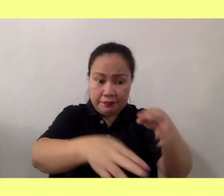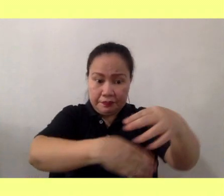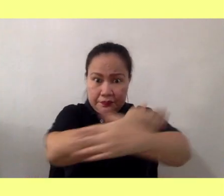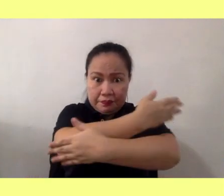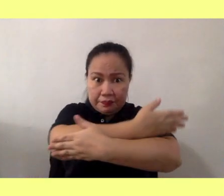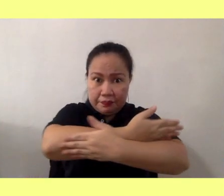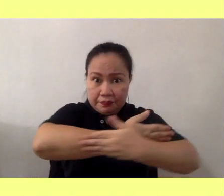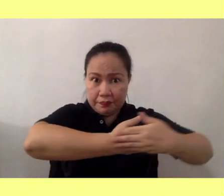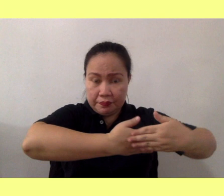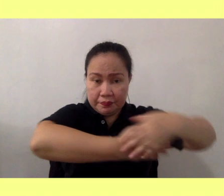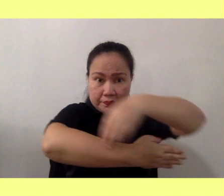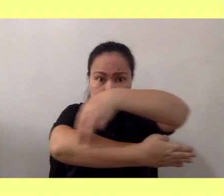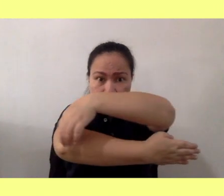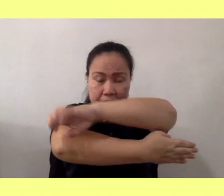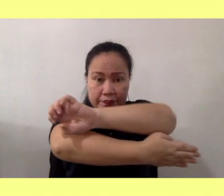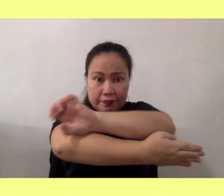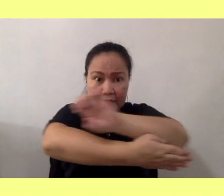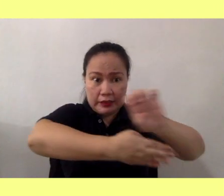ng